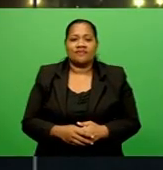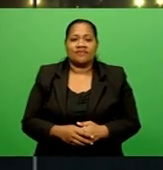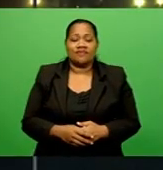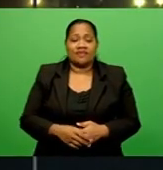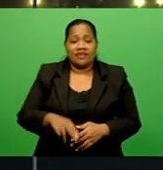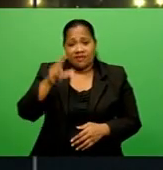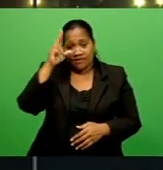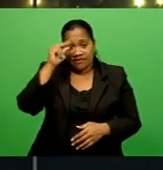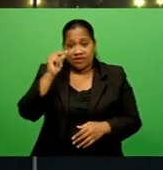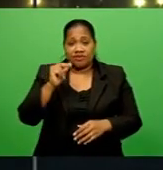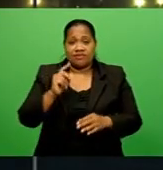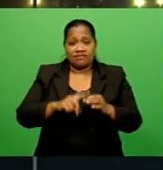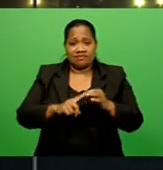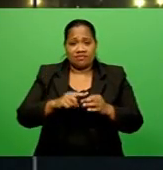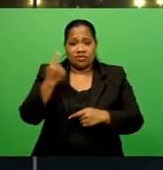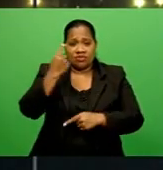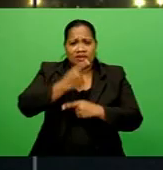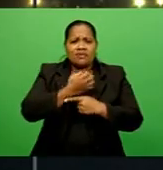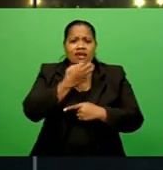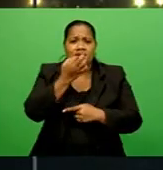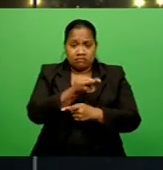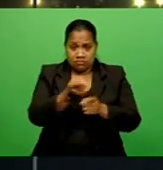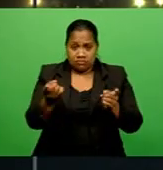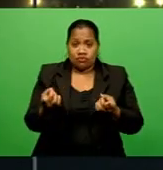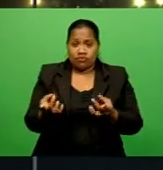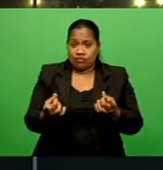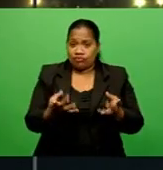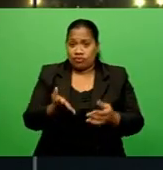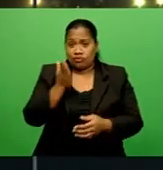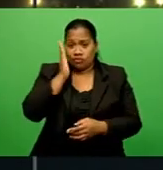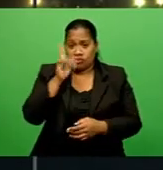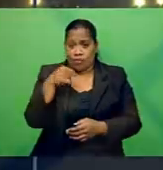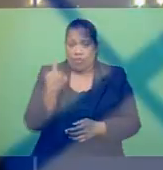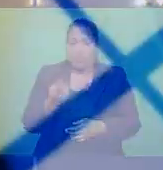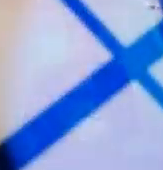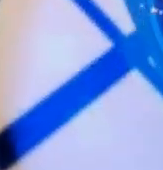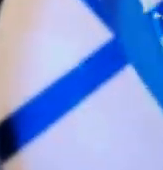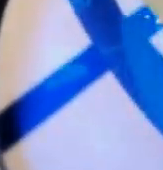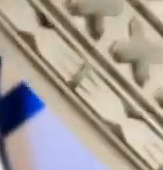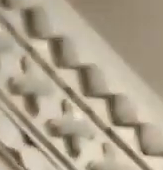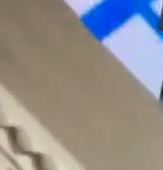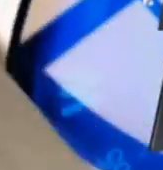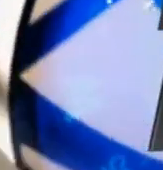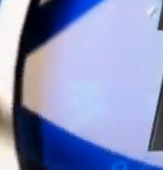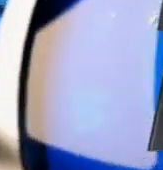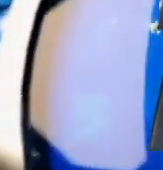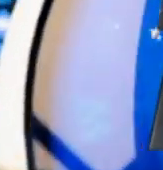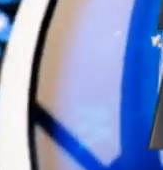And in Fijian Pulse tonight, we ask, are you prepared for back to school tomorrow?